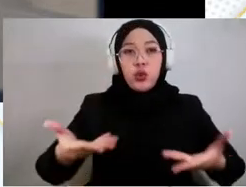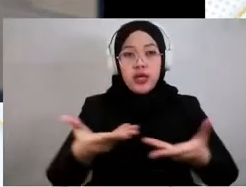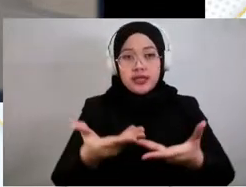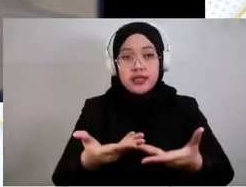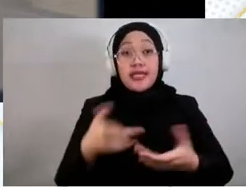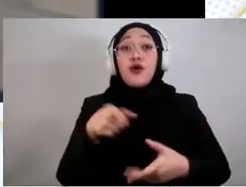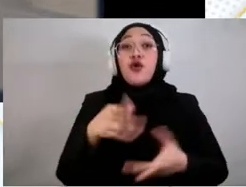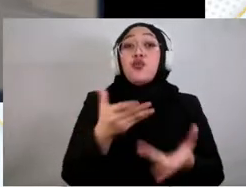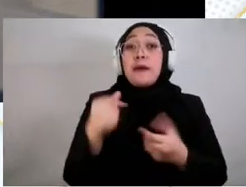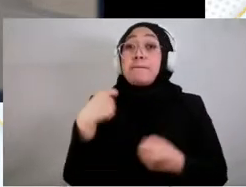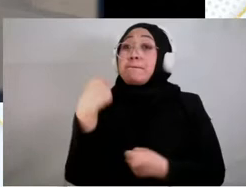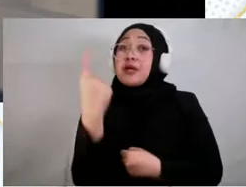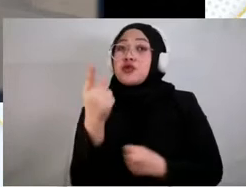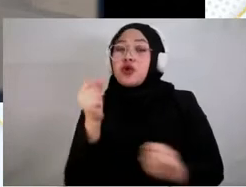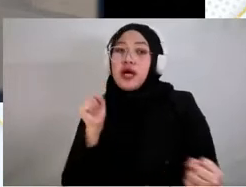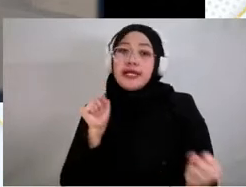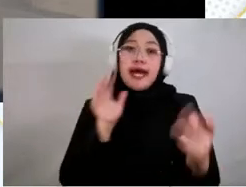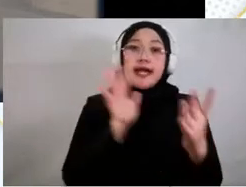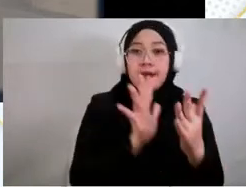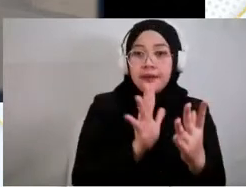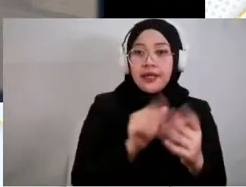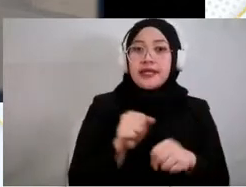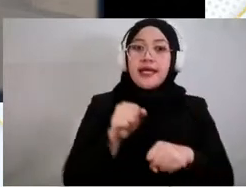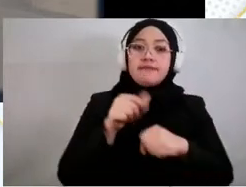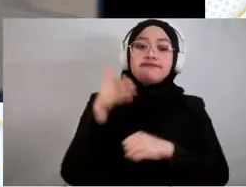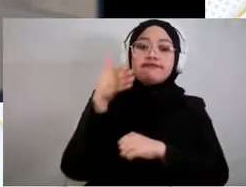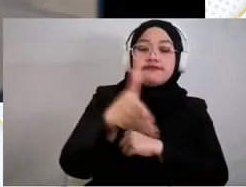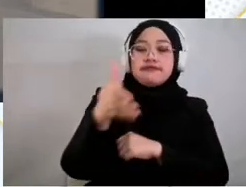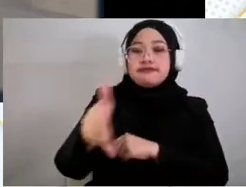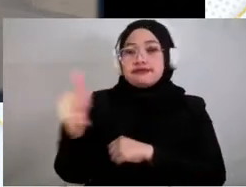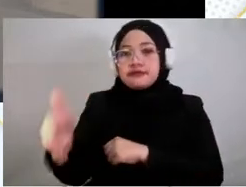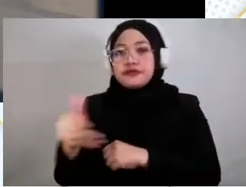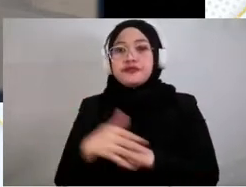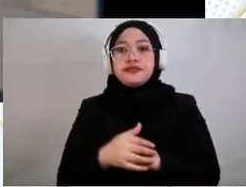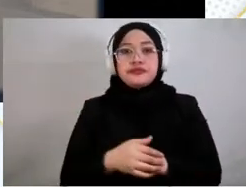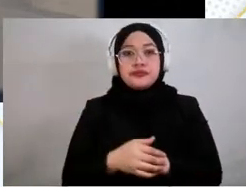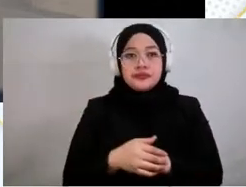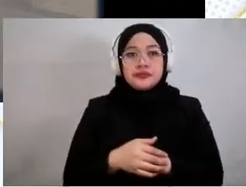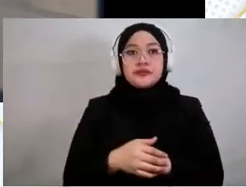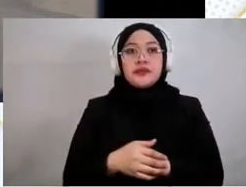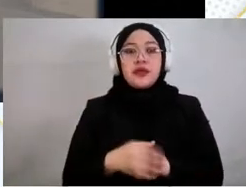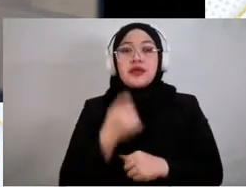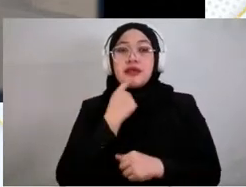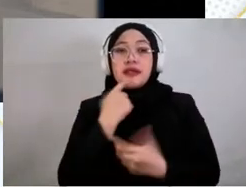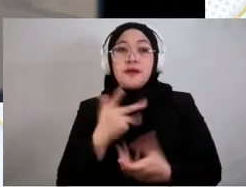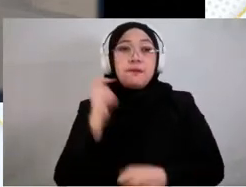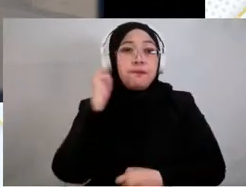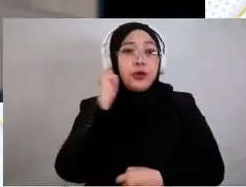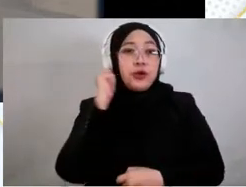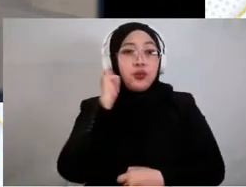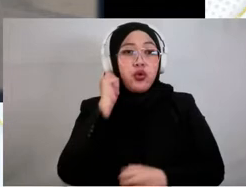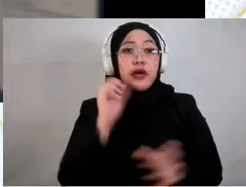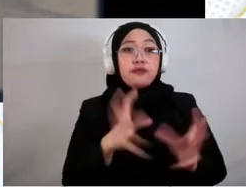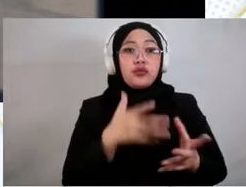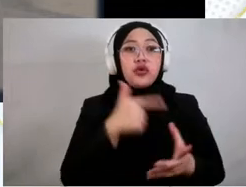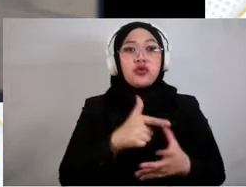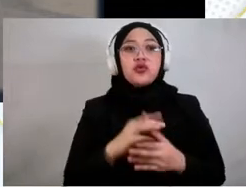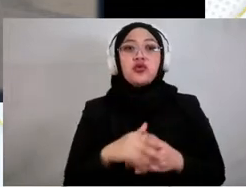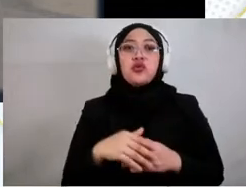probably will face on the mission area. Sharing experiences from the former female peacekeeper also suggested to